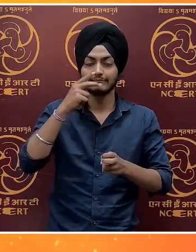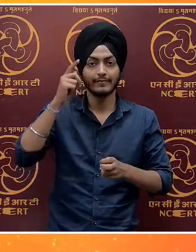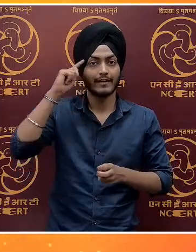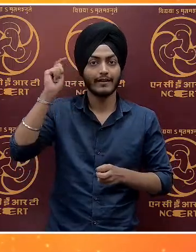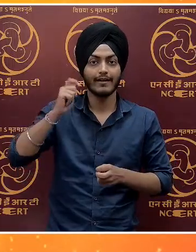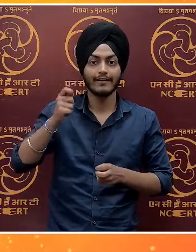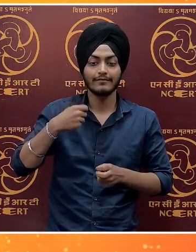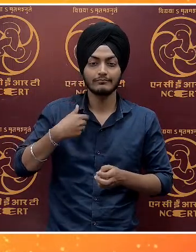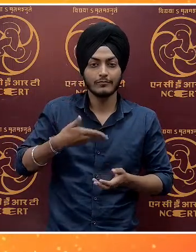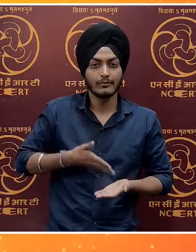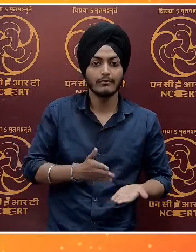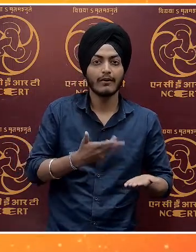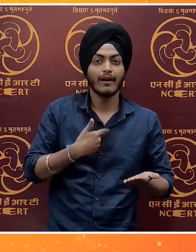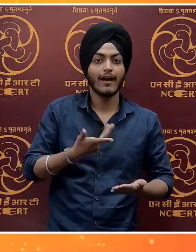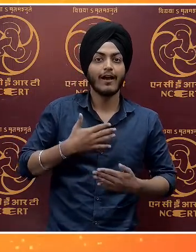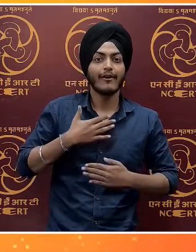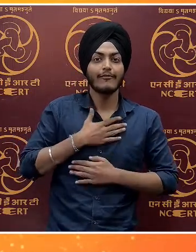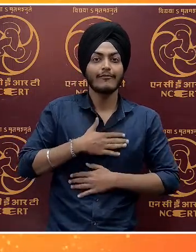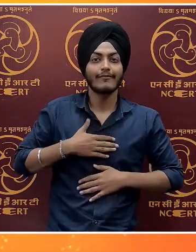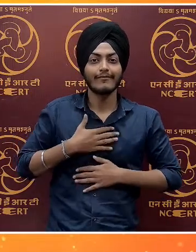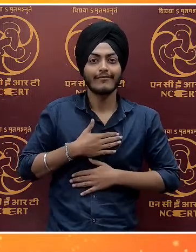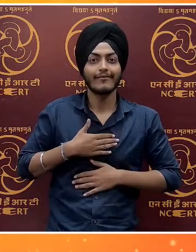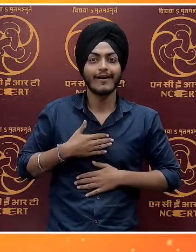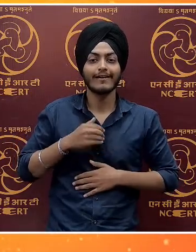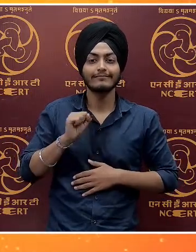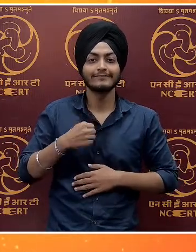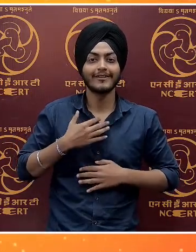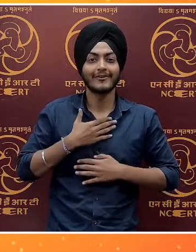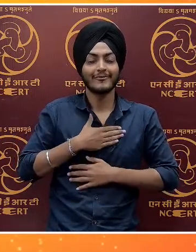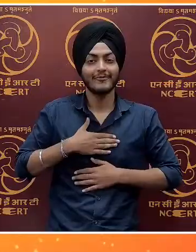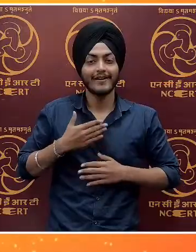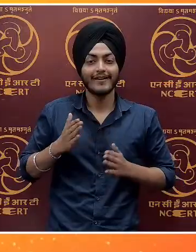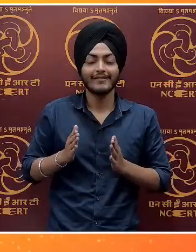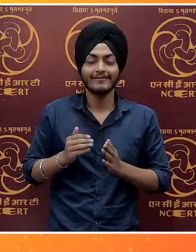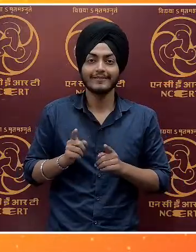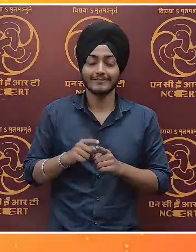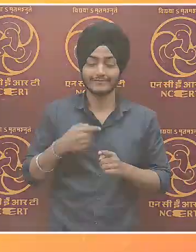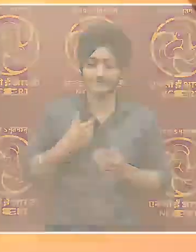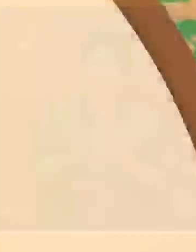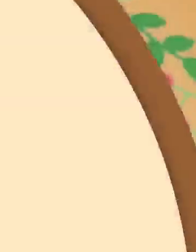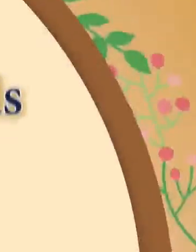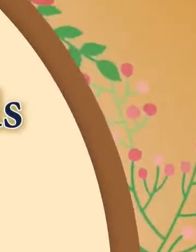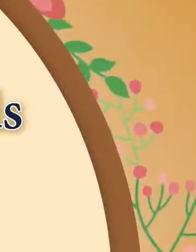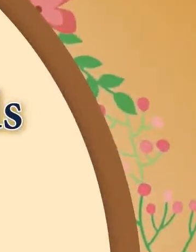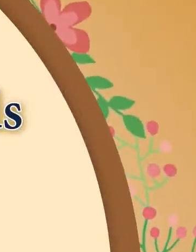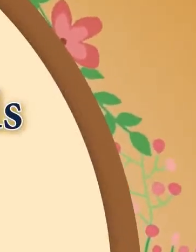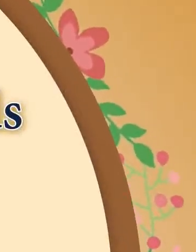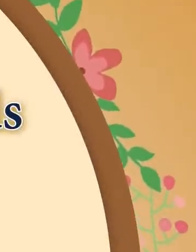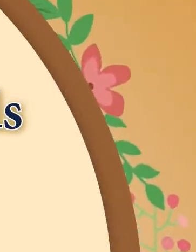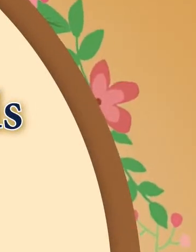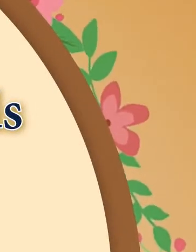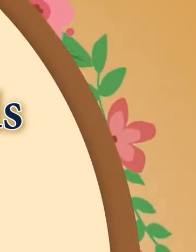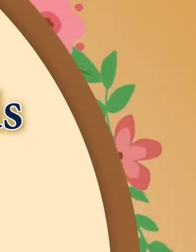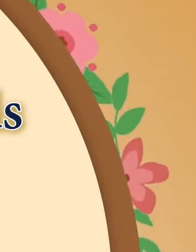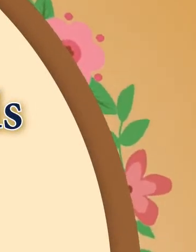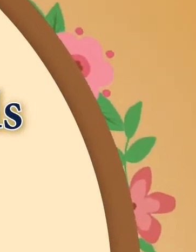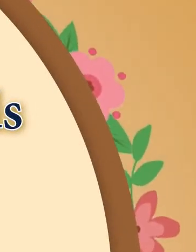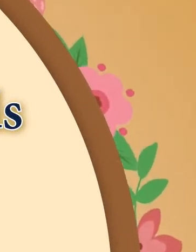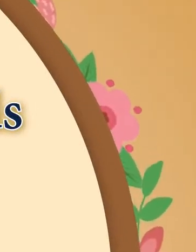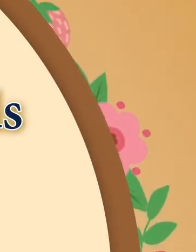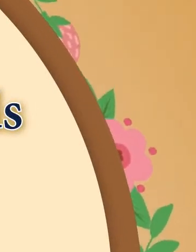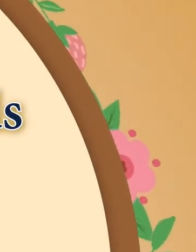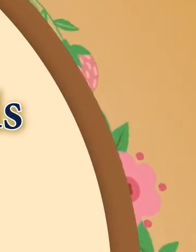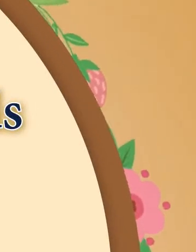we are going to have fun. Yes, by learning about the chapter number 1 of your textbook titled Fun